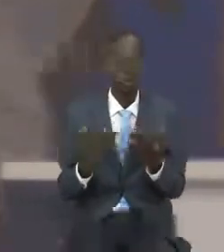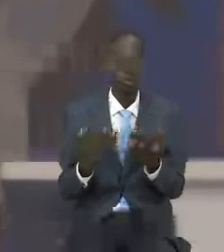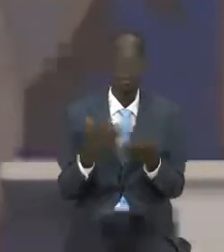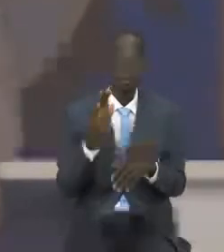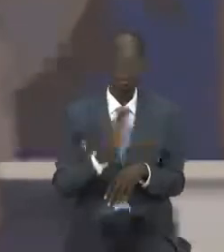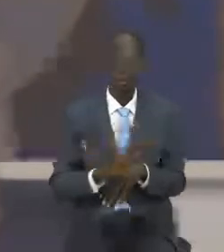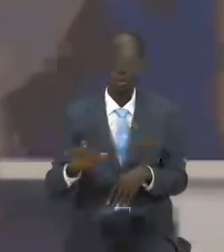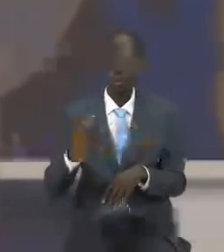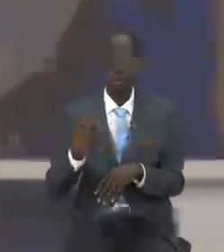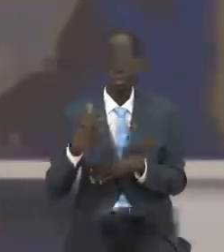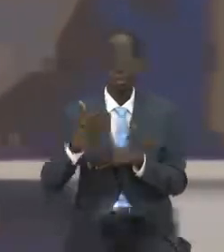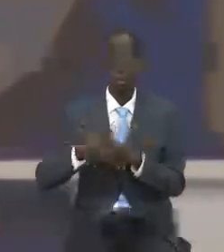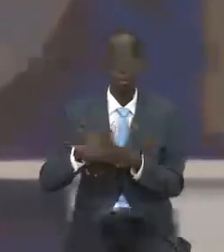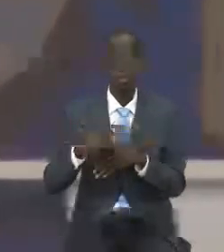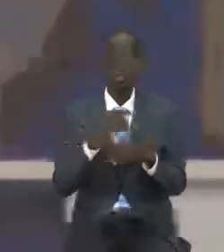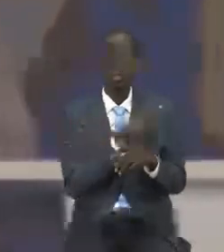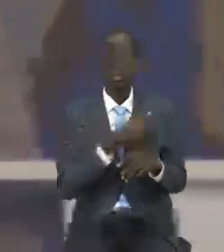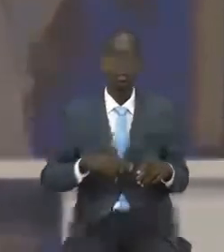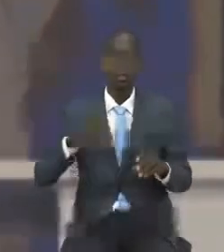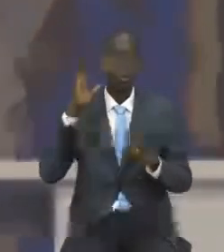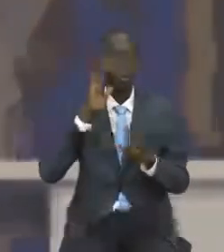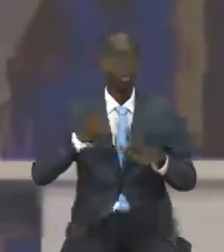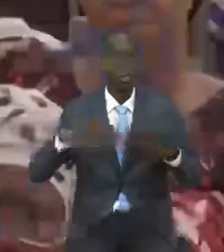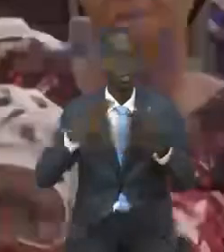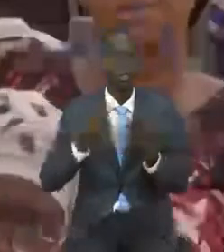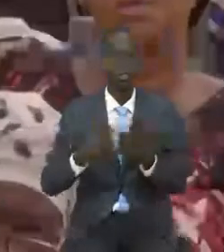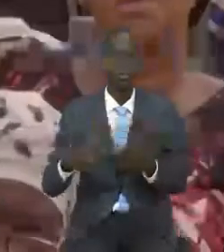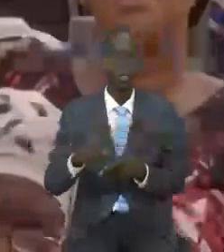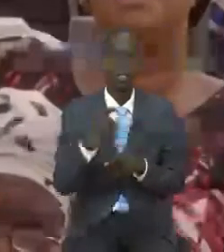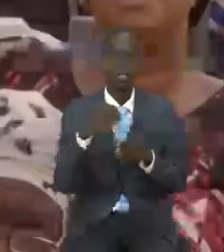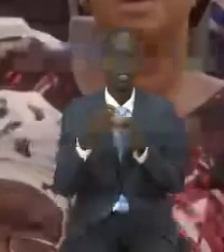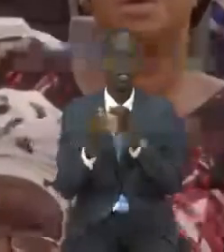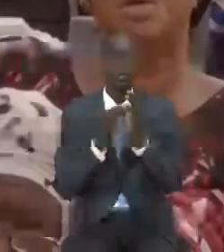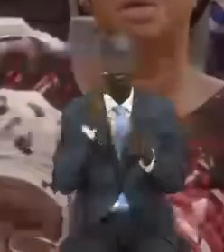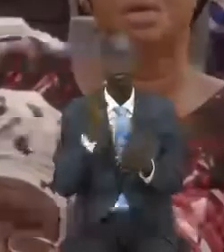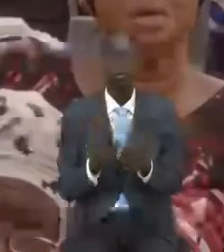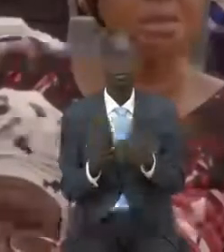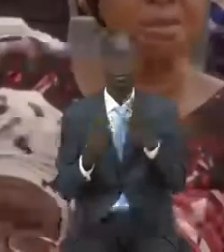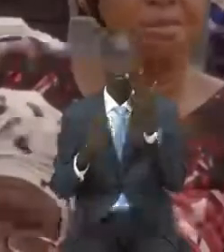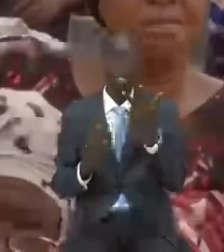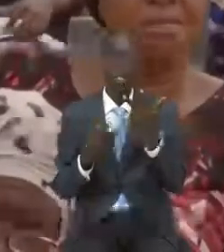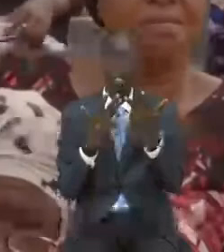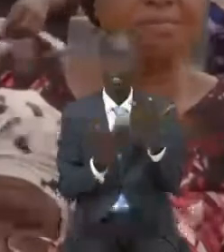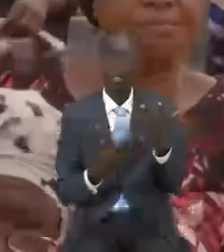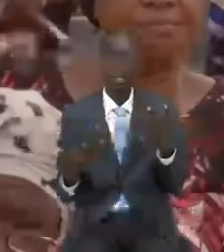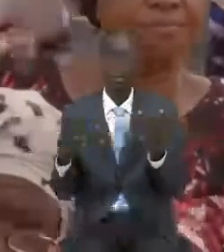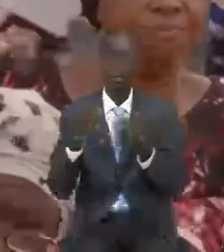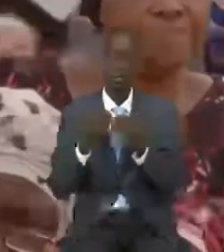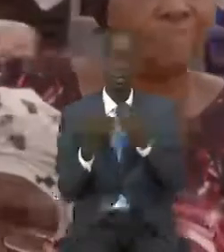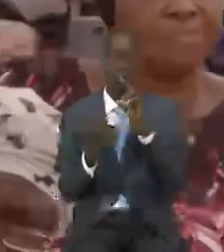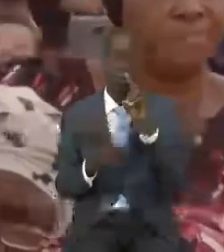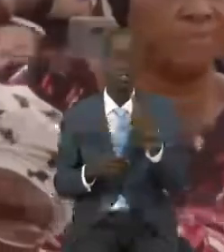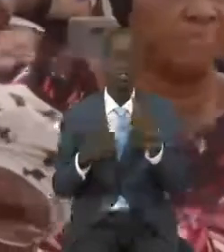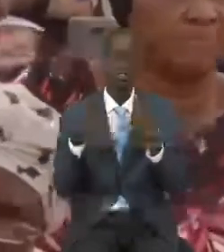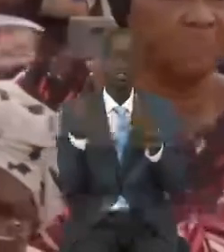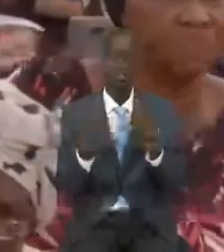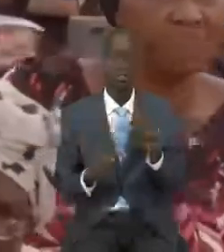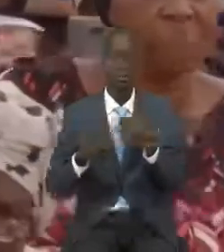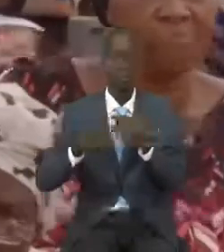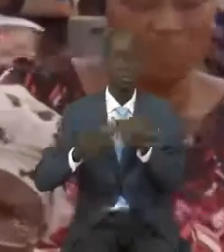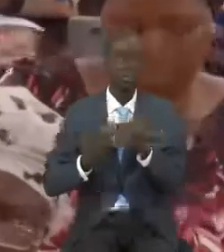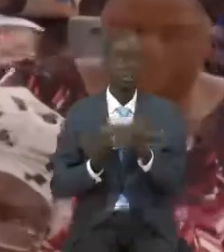bread, the Lord will grant unto you. Three things. Number one, the source